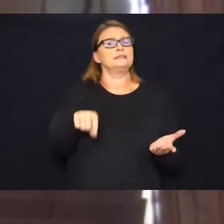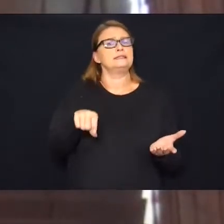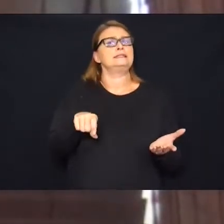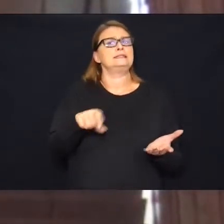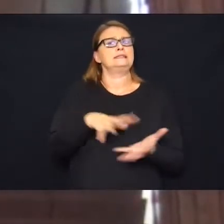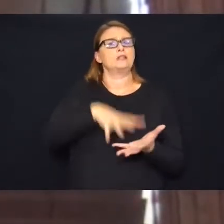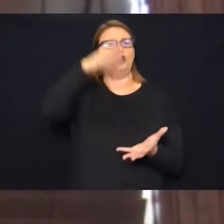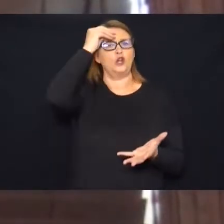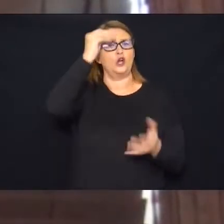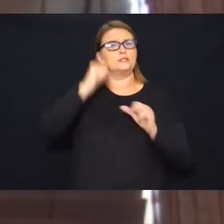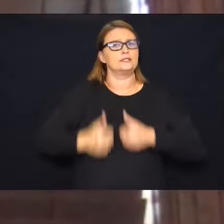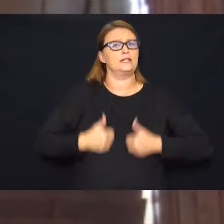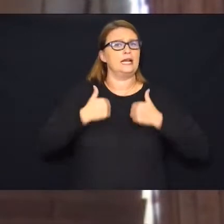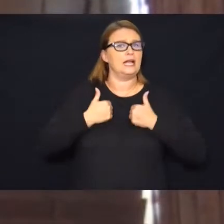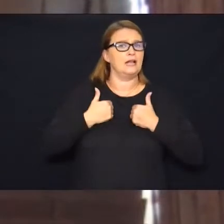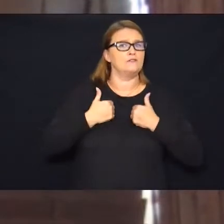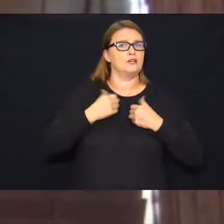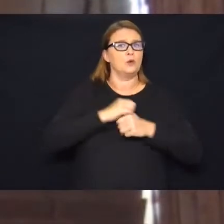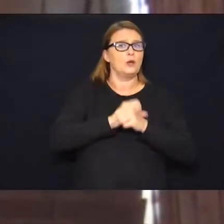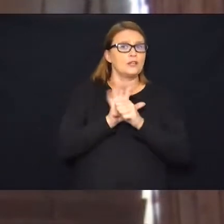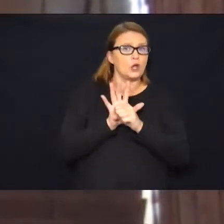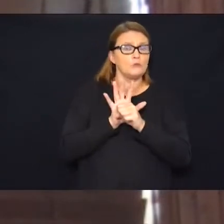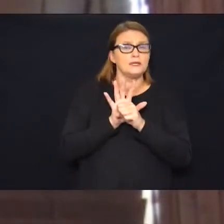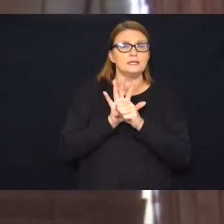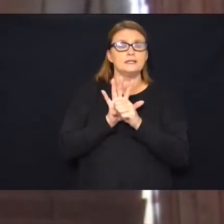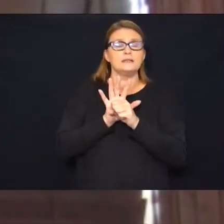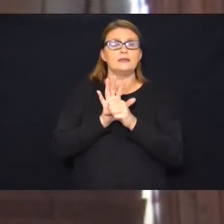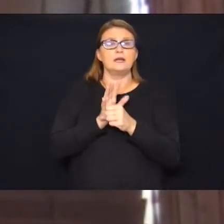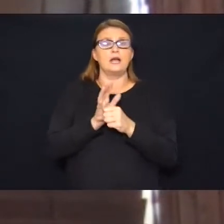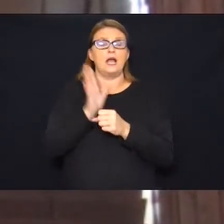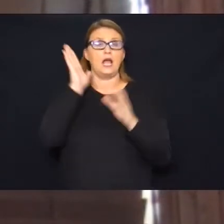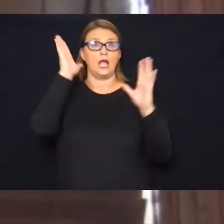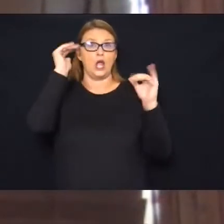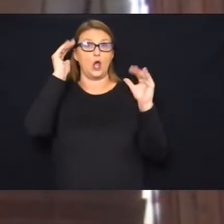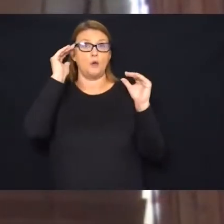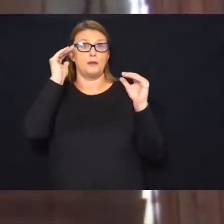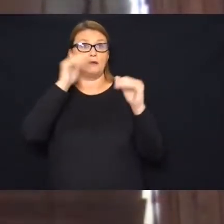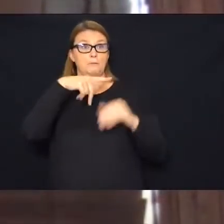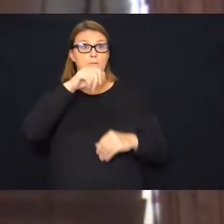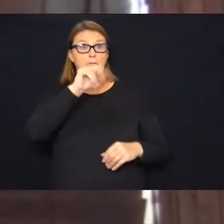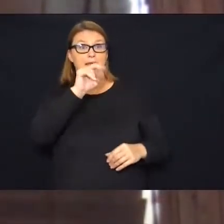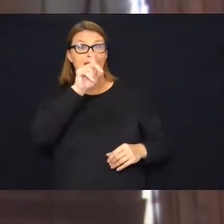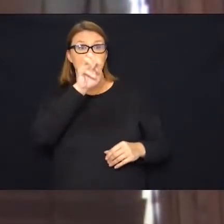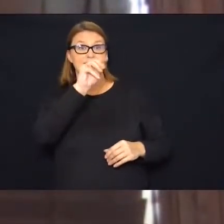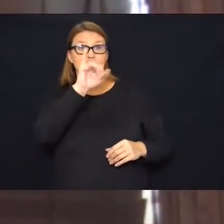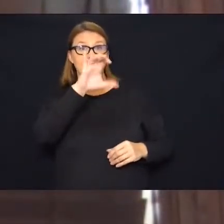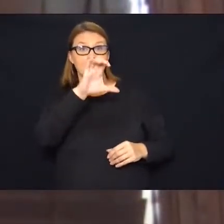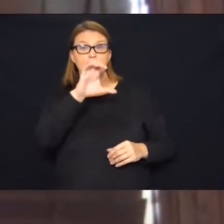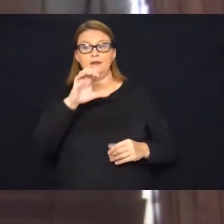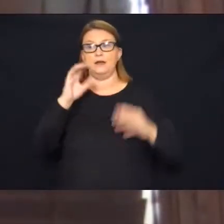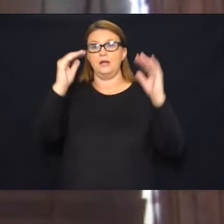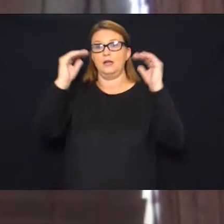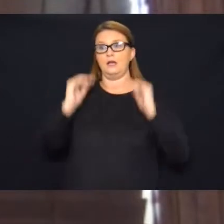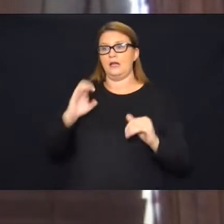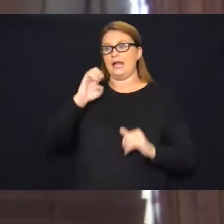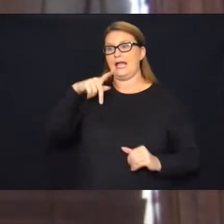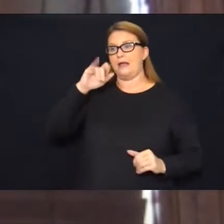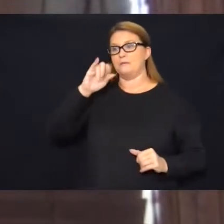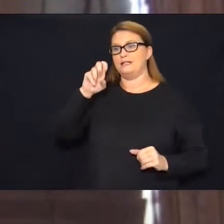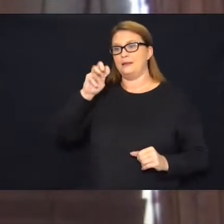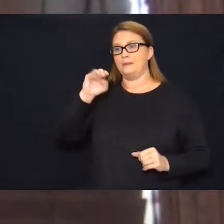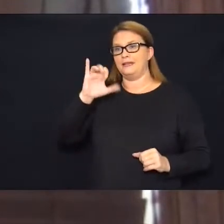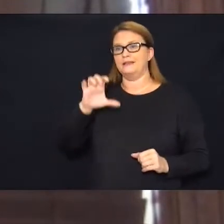to live and are learning to live with COVID, and we hope it will go from pandemic to perhaps epidemic to